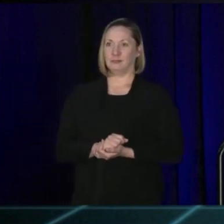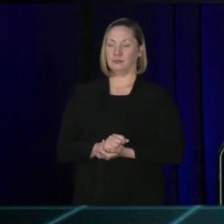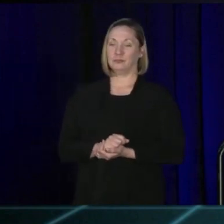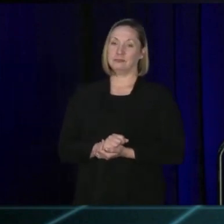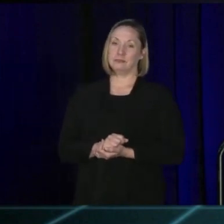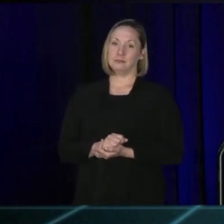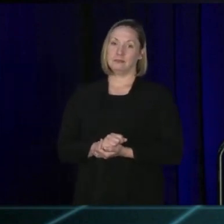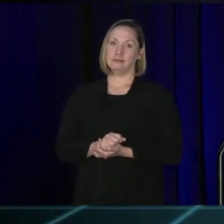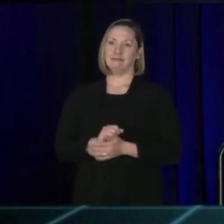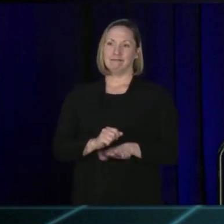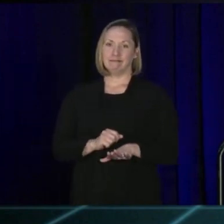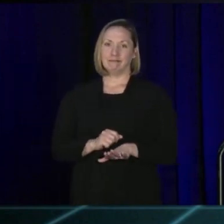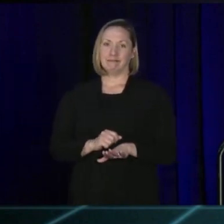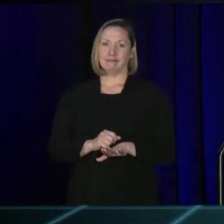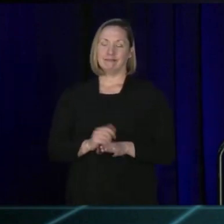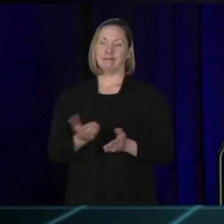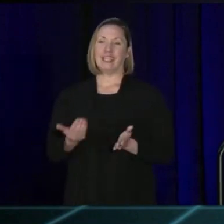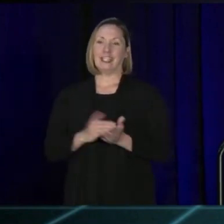It's restarting.